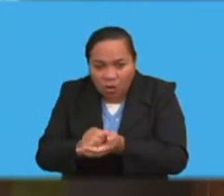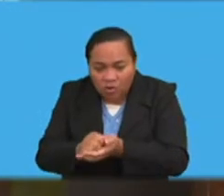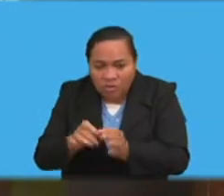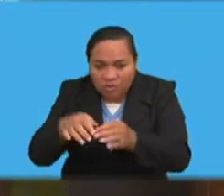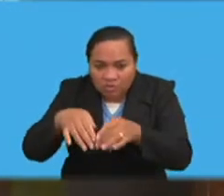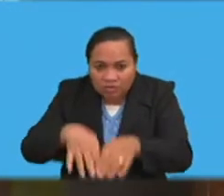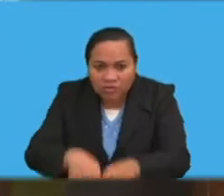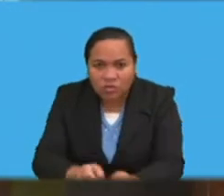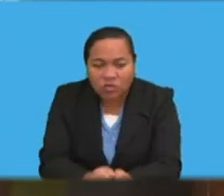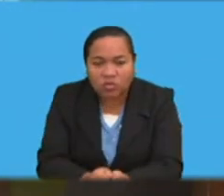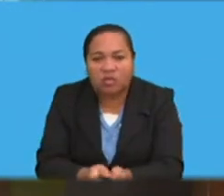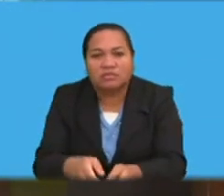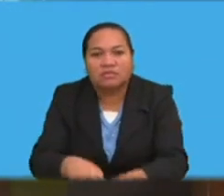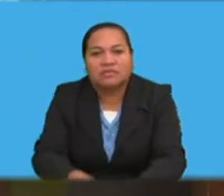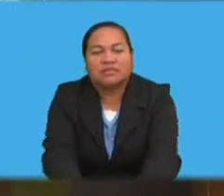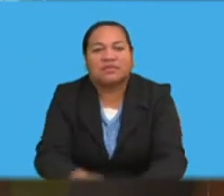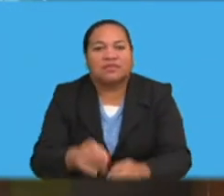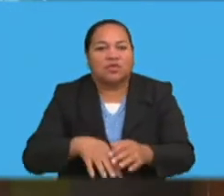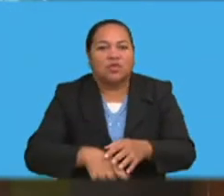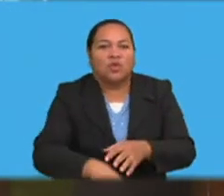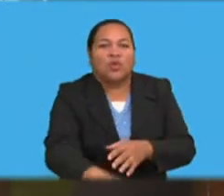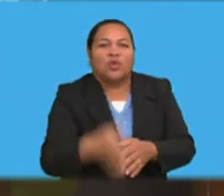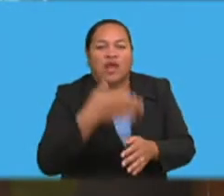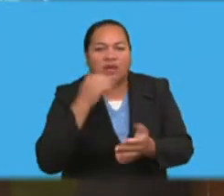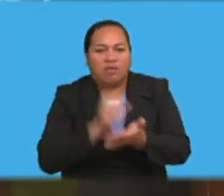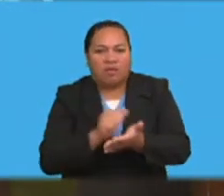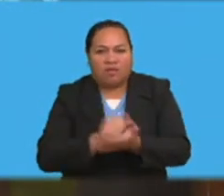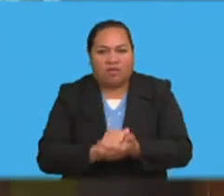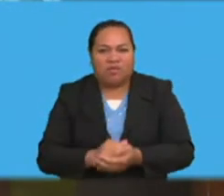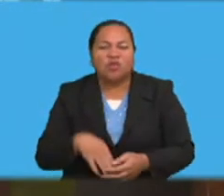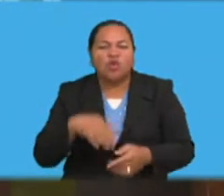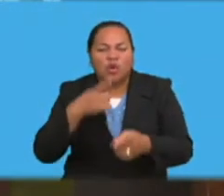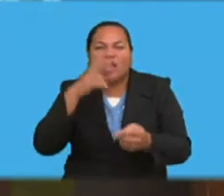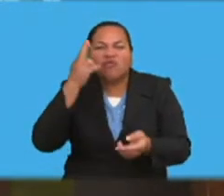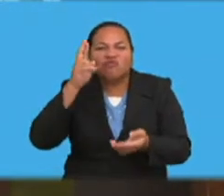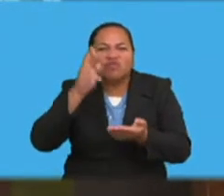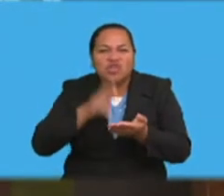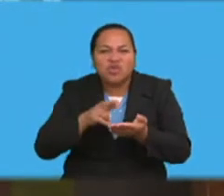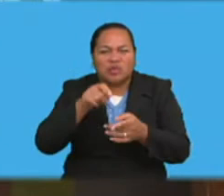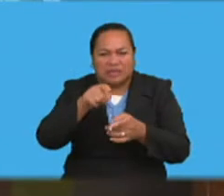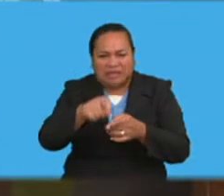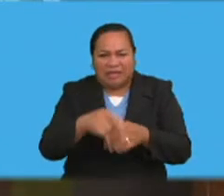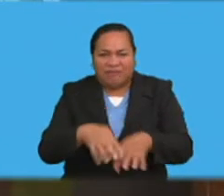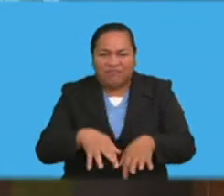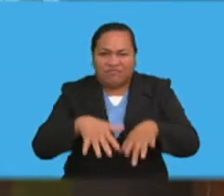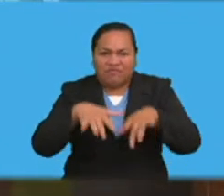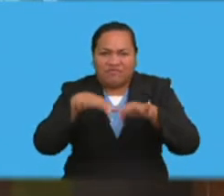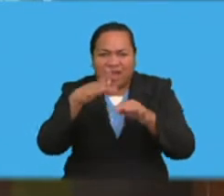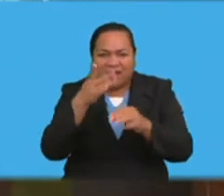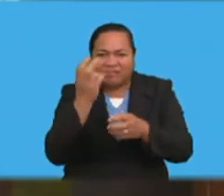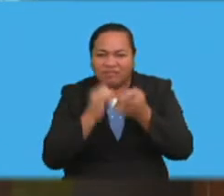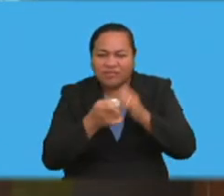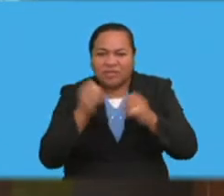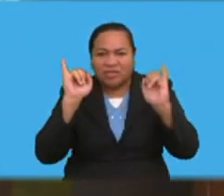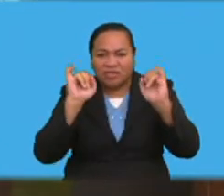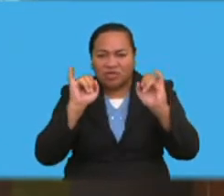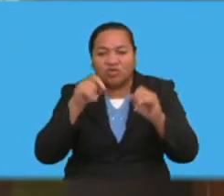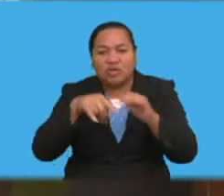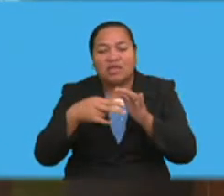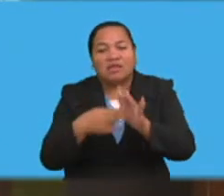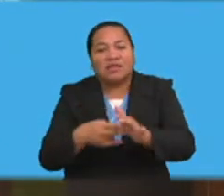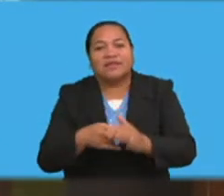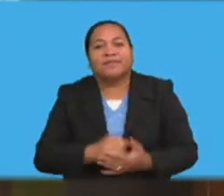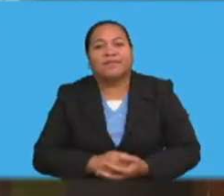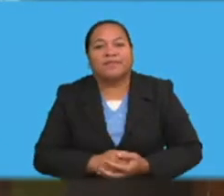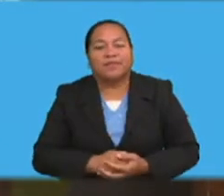river improvement, thus contributing to the reduction of the flood damage and improvement of the living environment of the local residents, Madam Speaker.